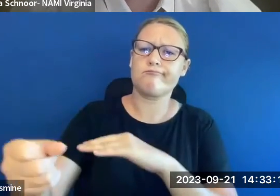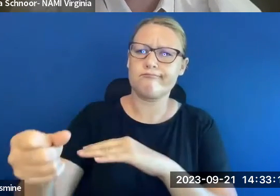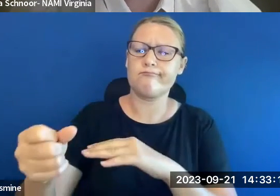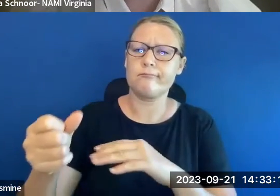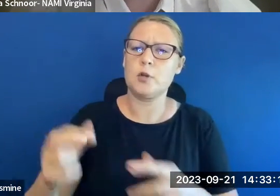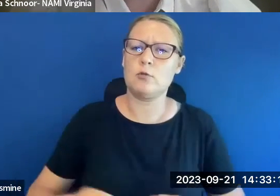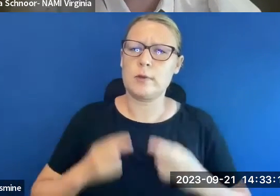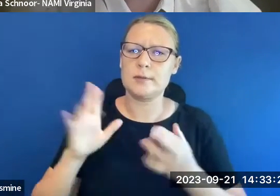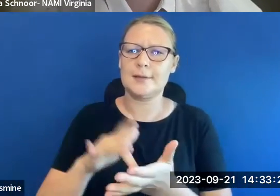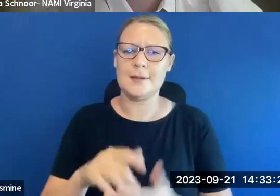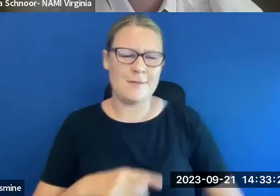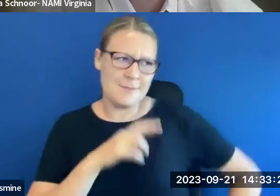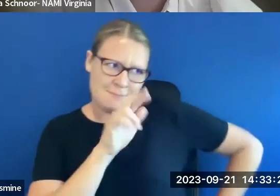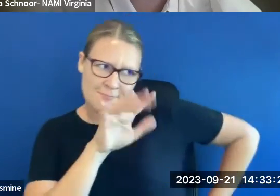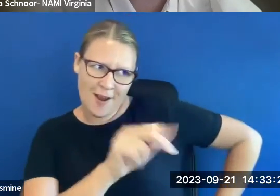Ryan, you trying to get us in trouble?